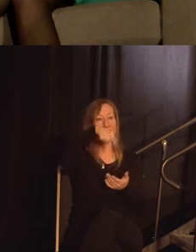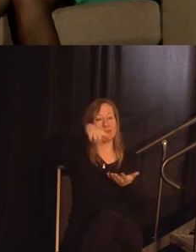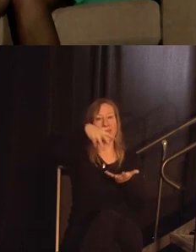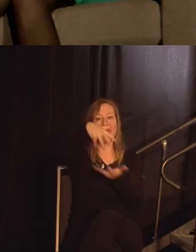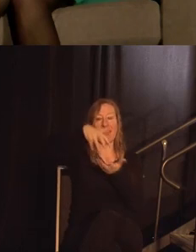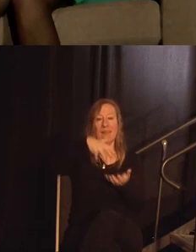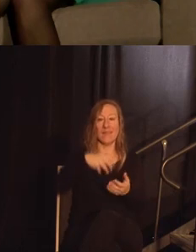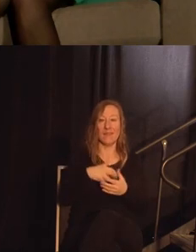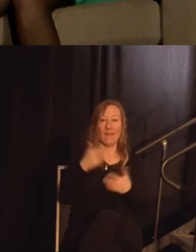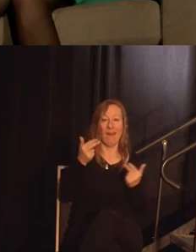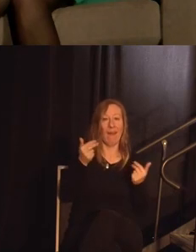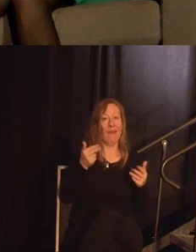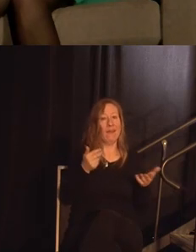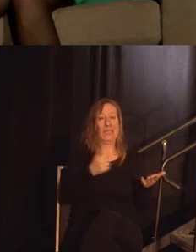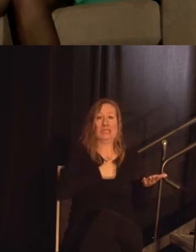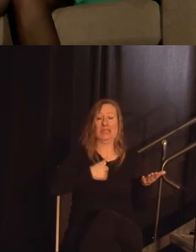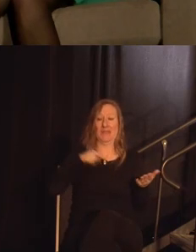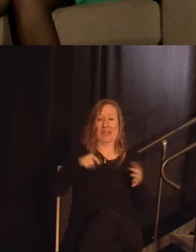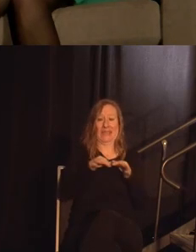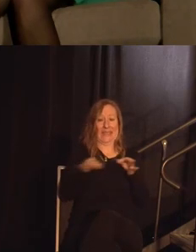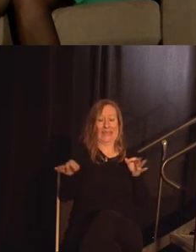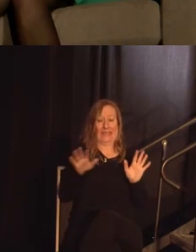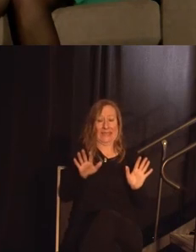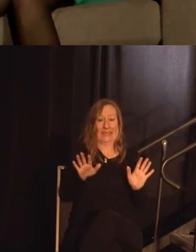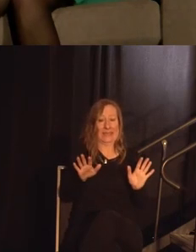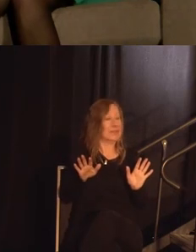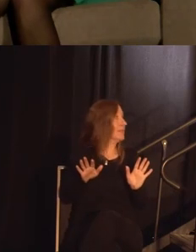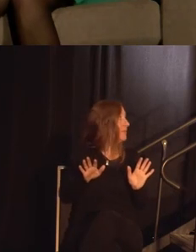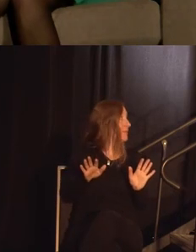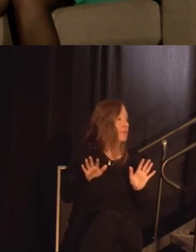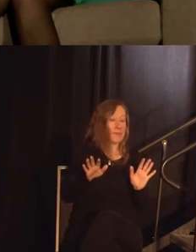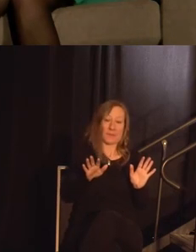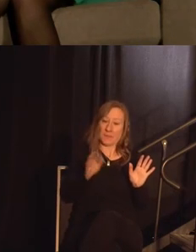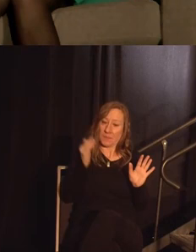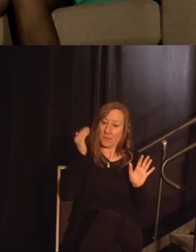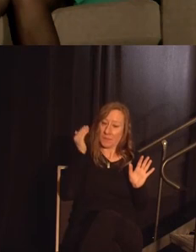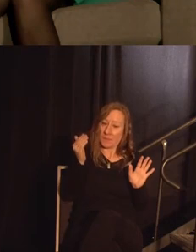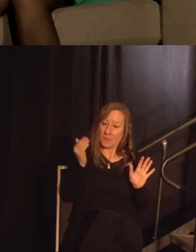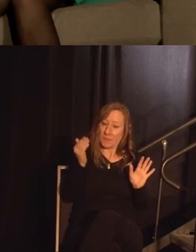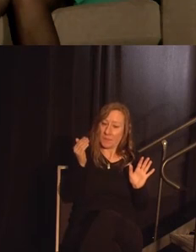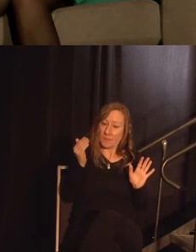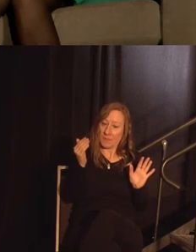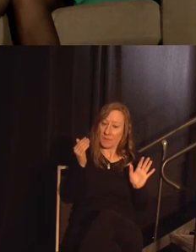I'm sorry. Sorry for this sentence. That I could skip, but I'm not. It